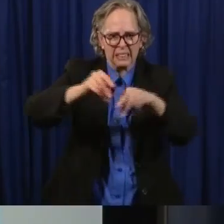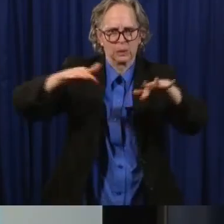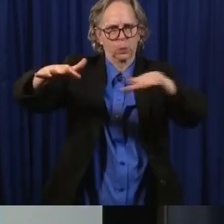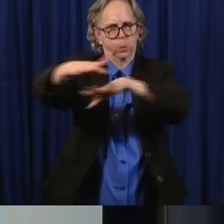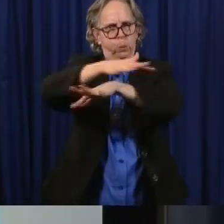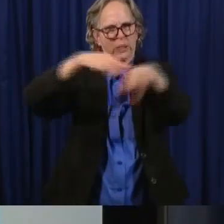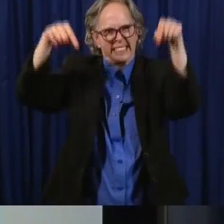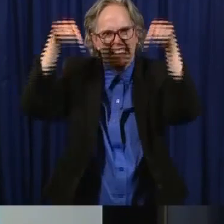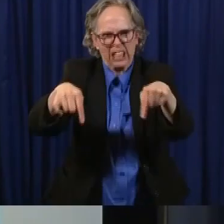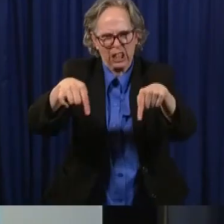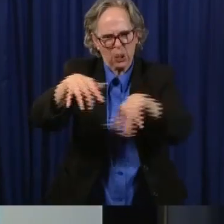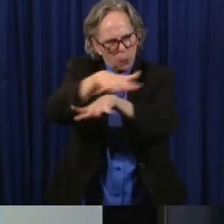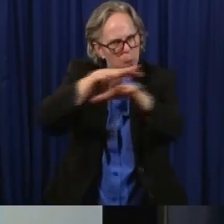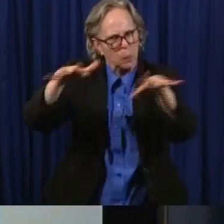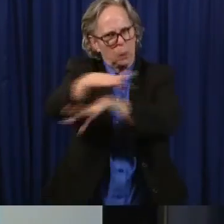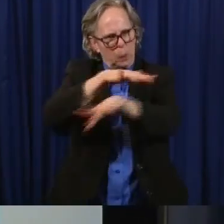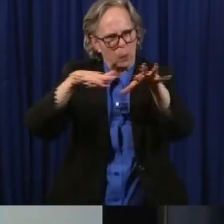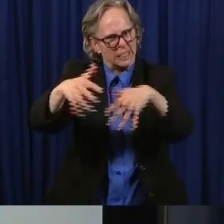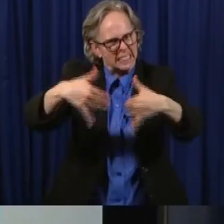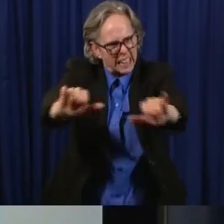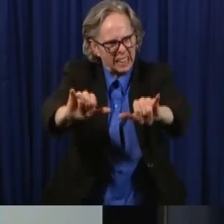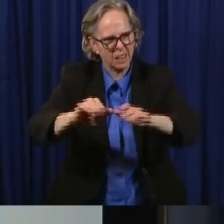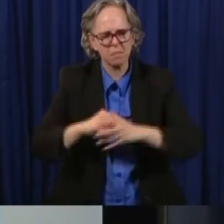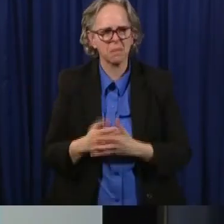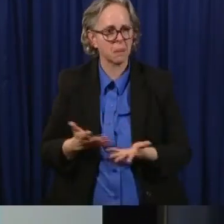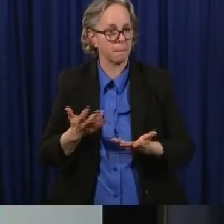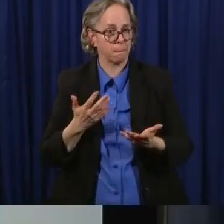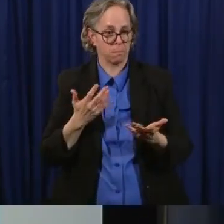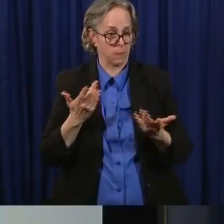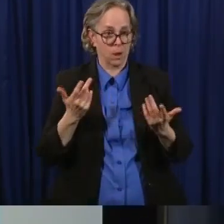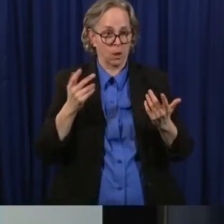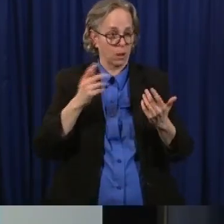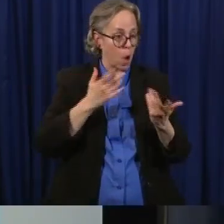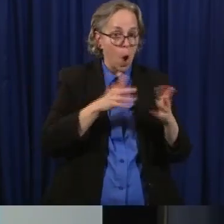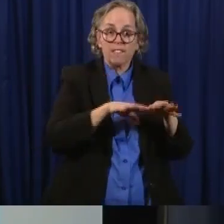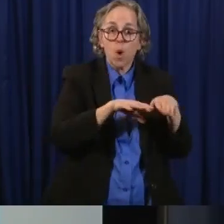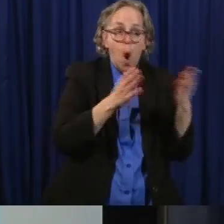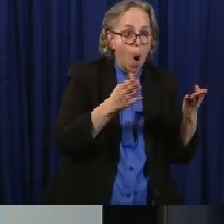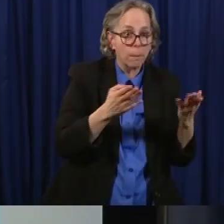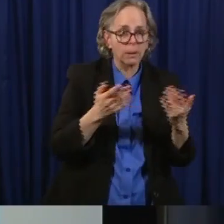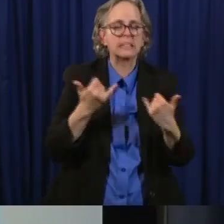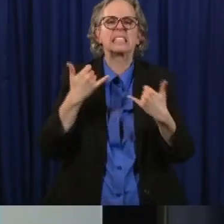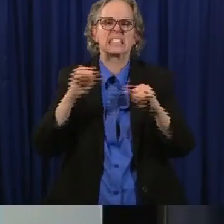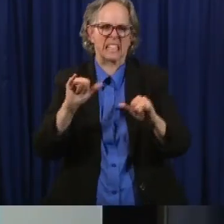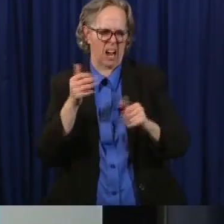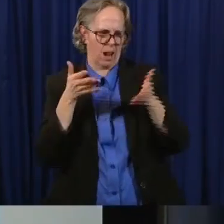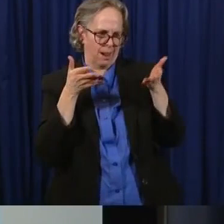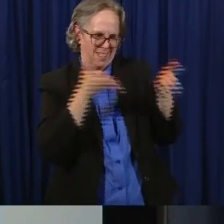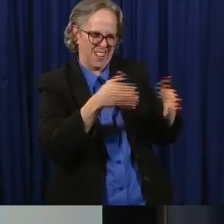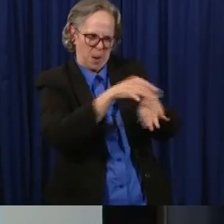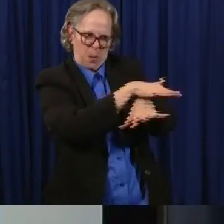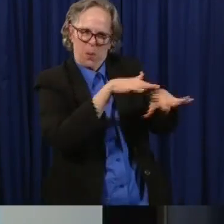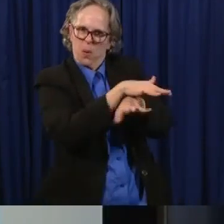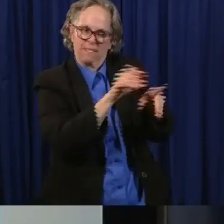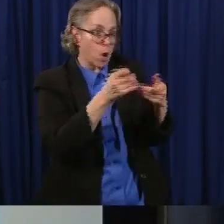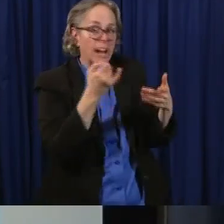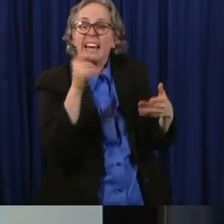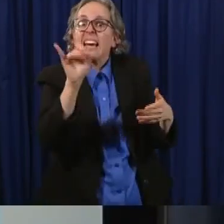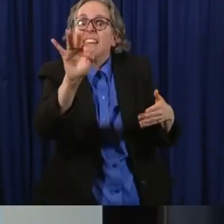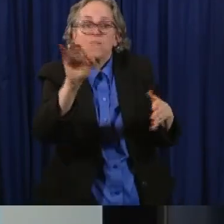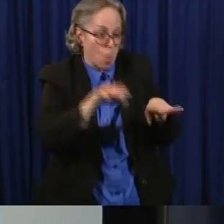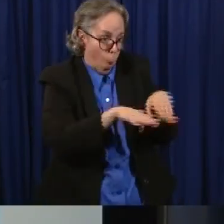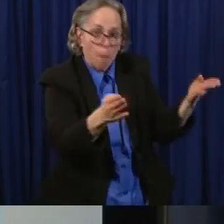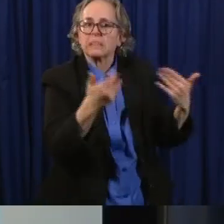whenever we open up the economy, the virus is going to be in our environment to some extent. Waiting